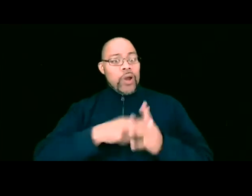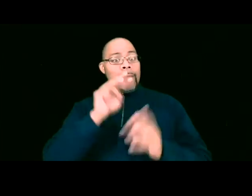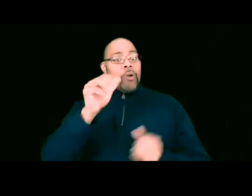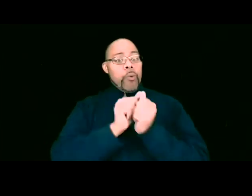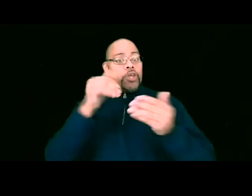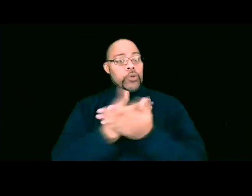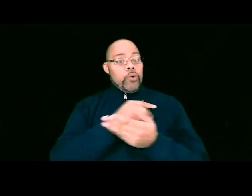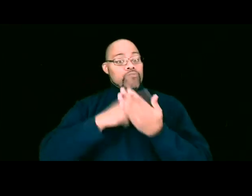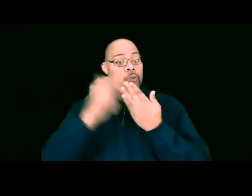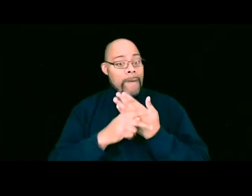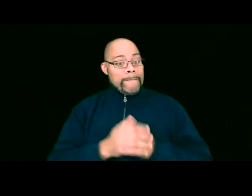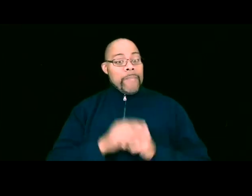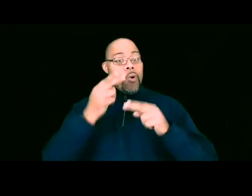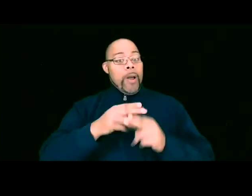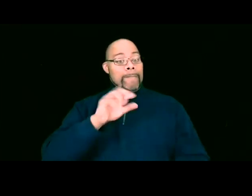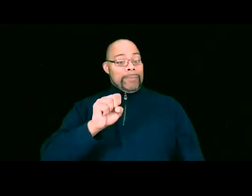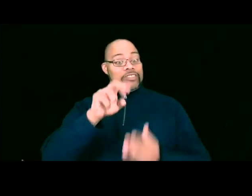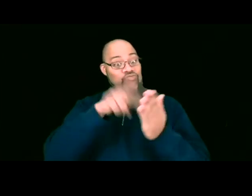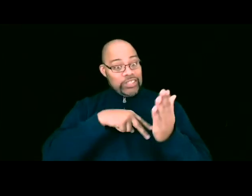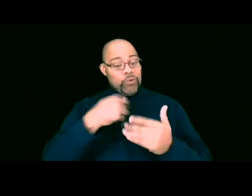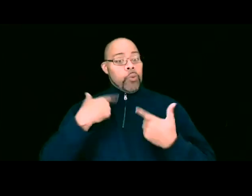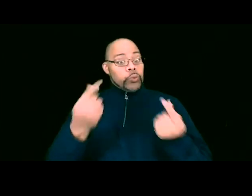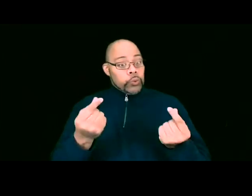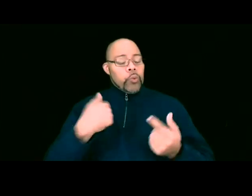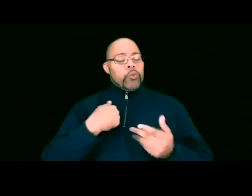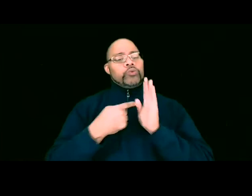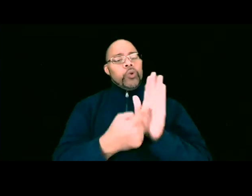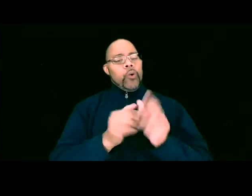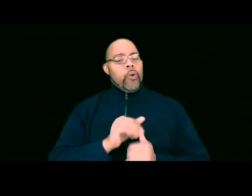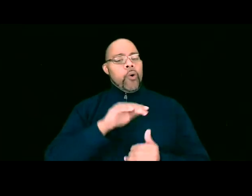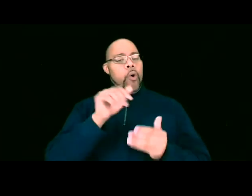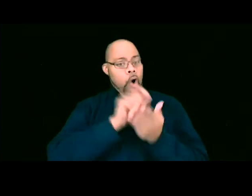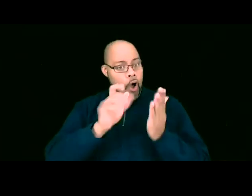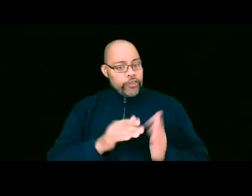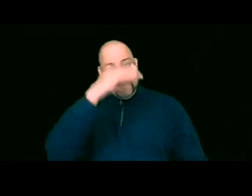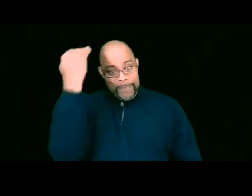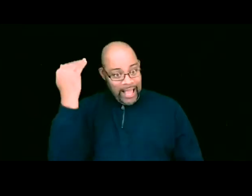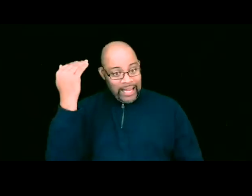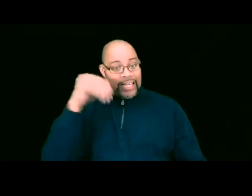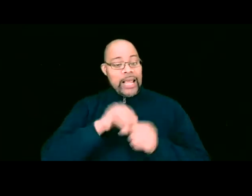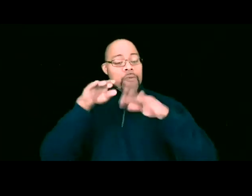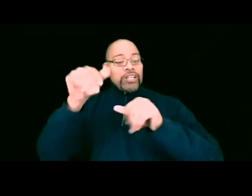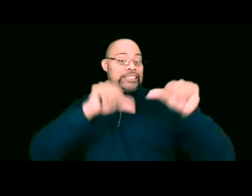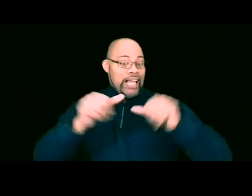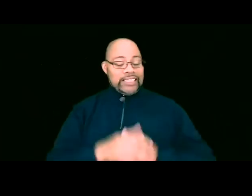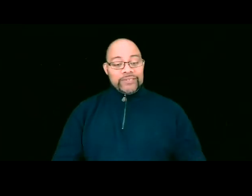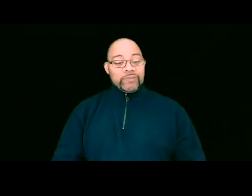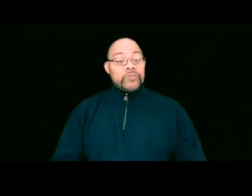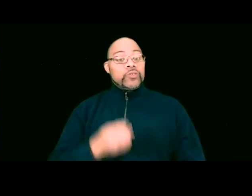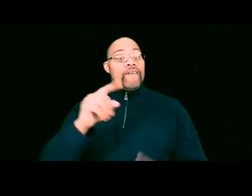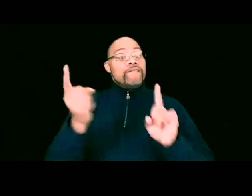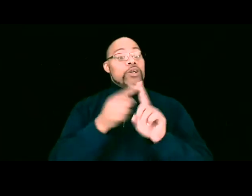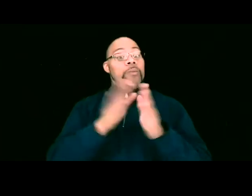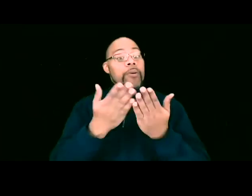we're going to start off Monday with this new initiative called BIMS Reads, and where we're going to be highlighting authors, Black authors in marine